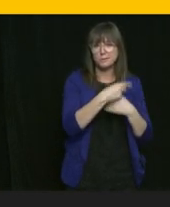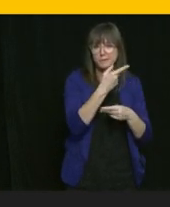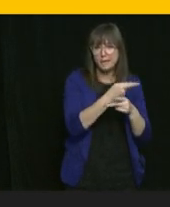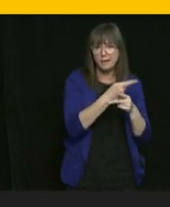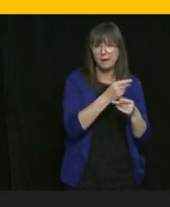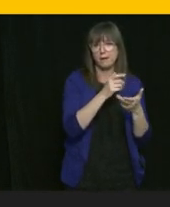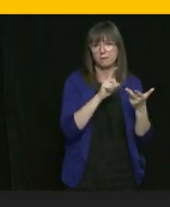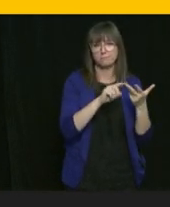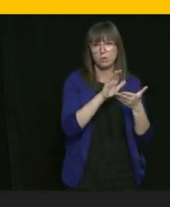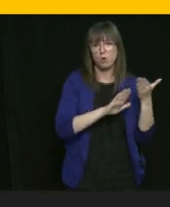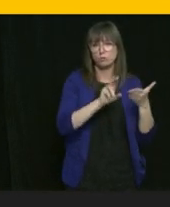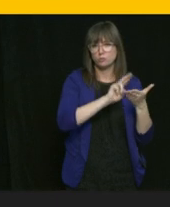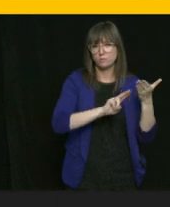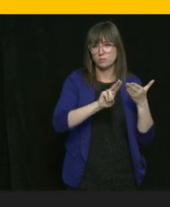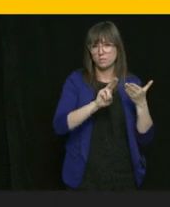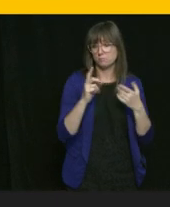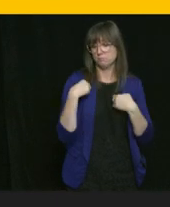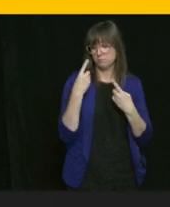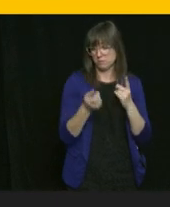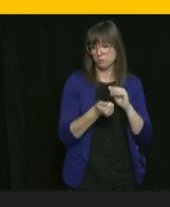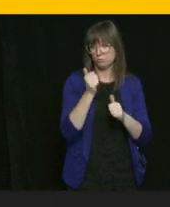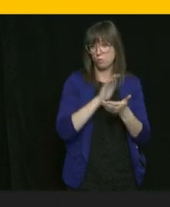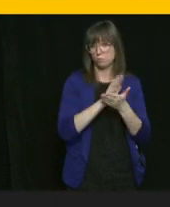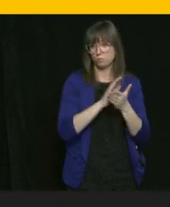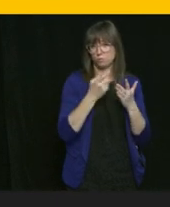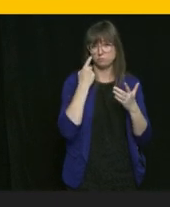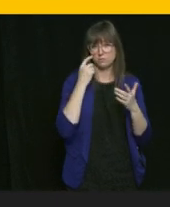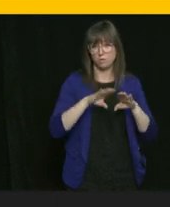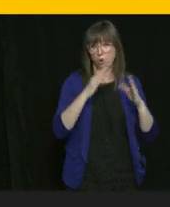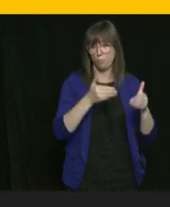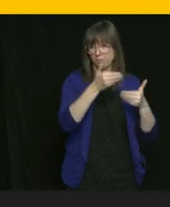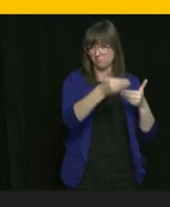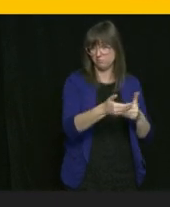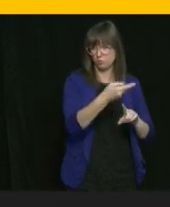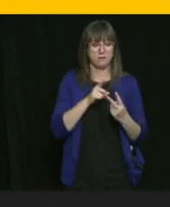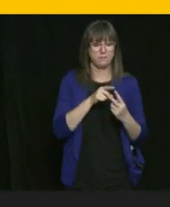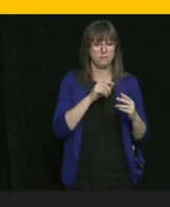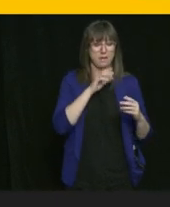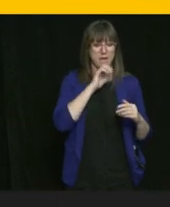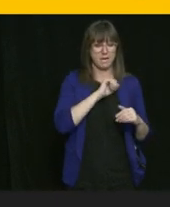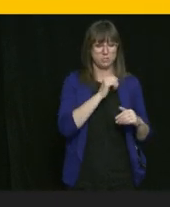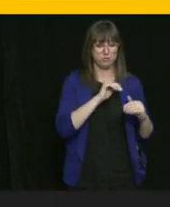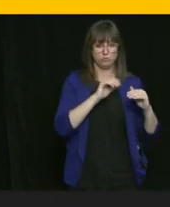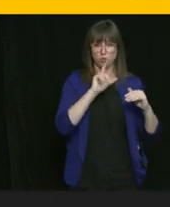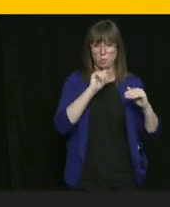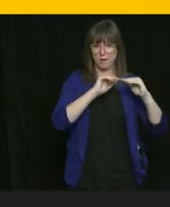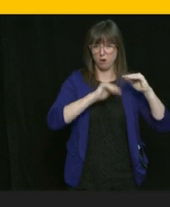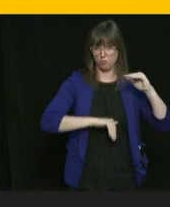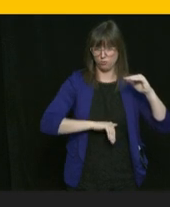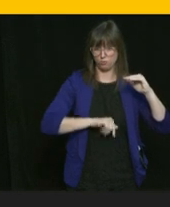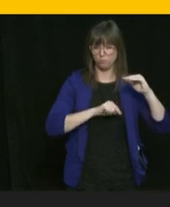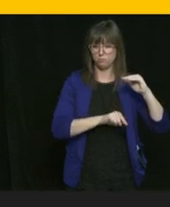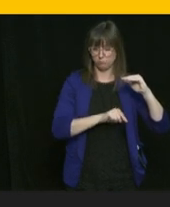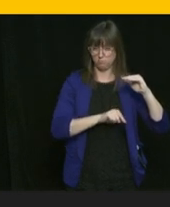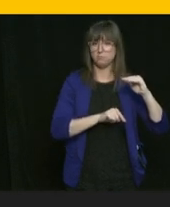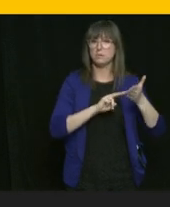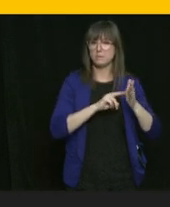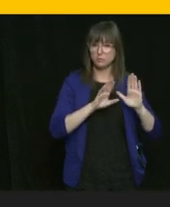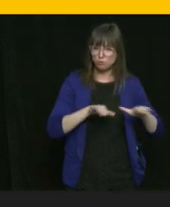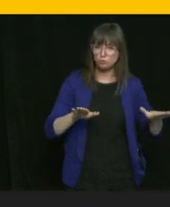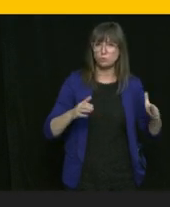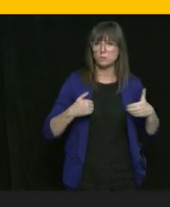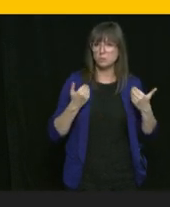In the almost 2 months since most schools opened in Canada, approximately 2,000 reflects participation of children and youth